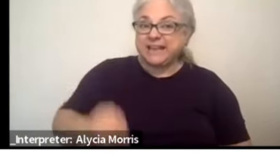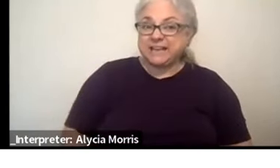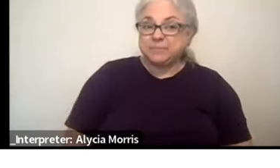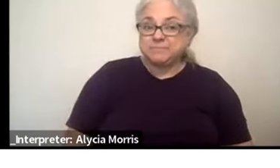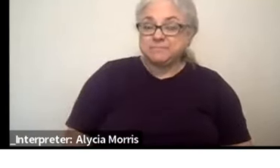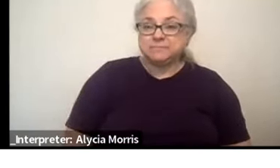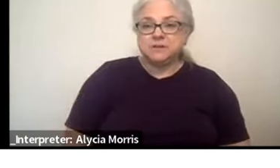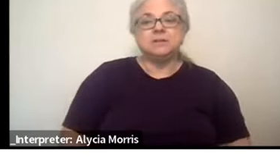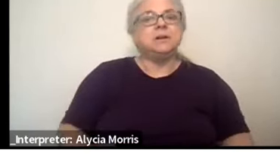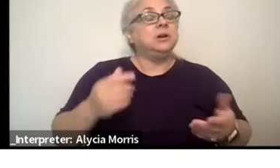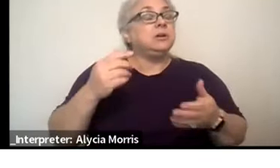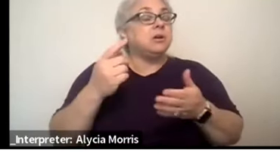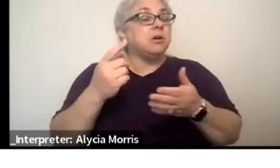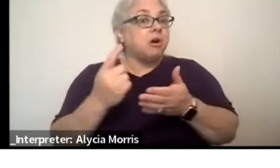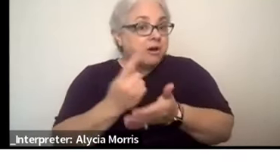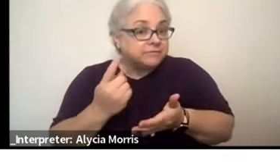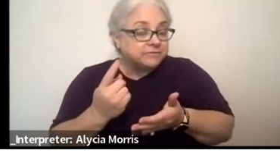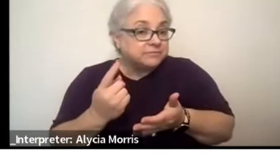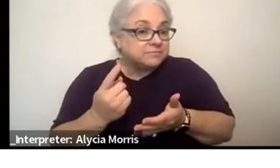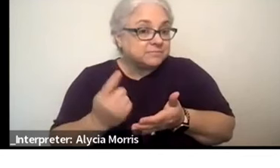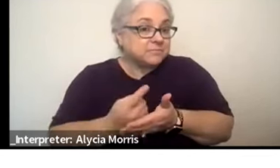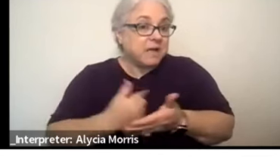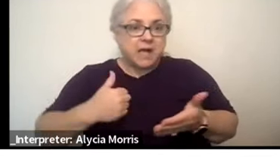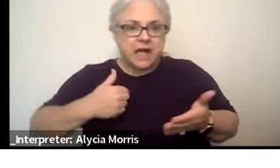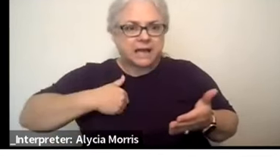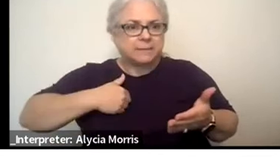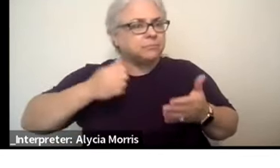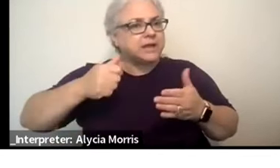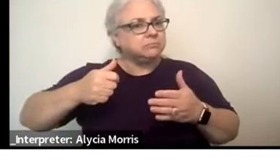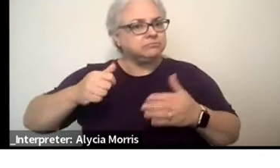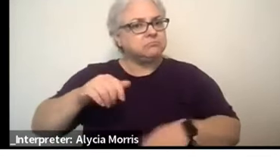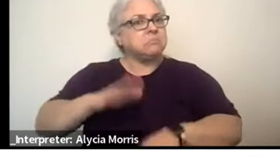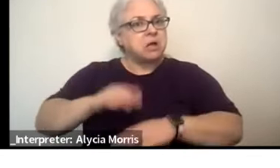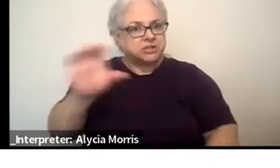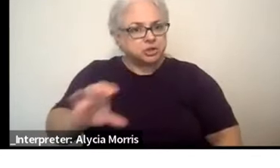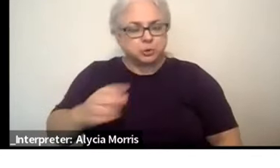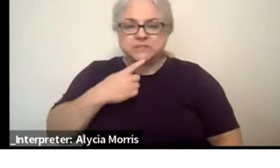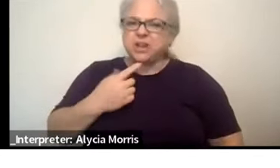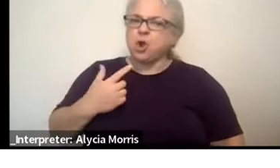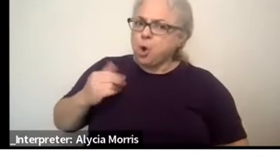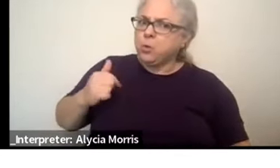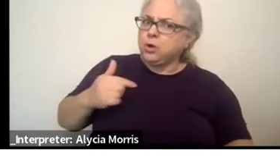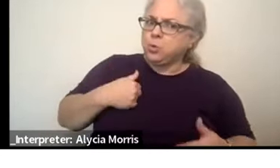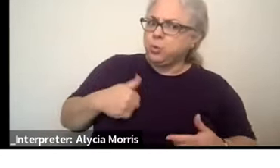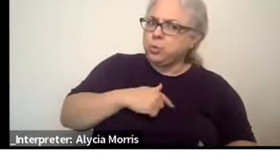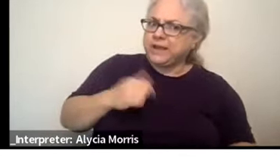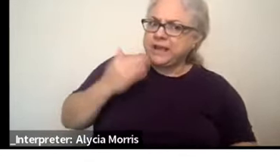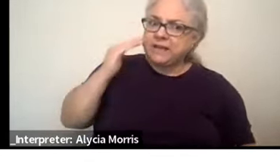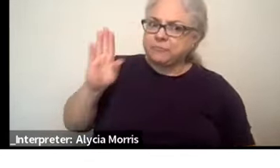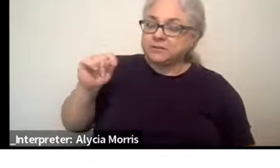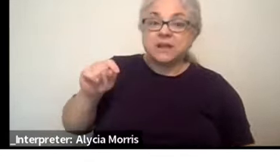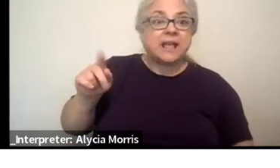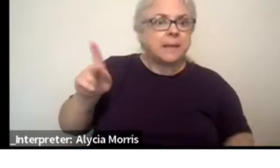say something about the BILT and people on the call will say, oh yeah, we implemented that too. So I really do not know how